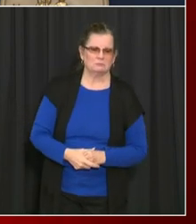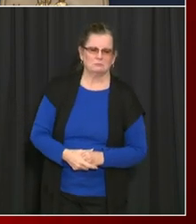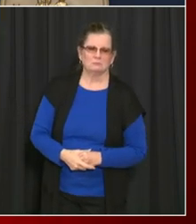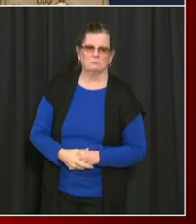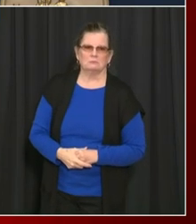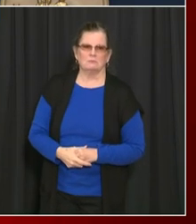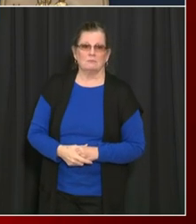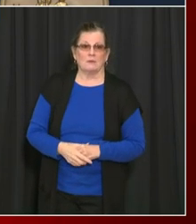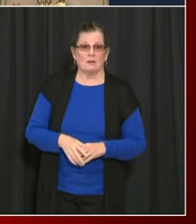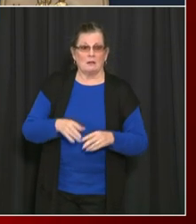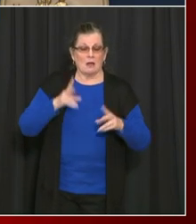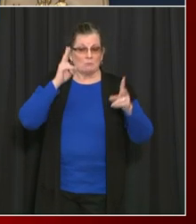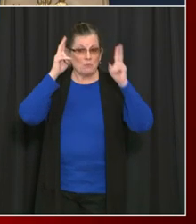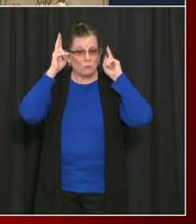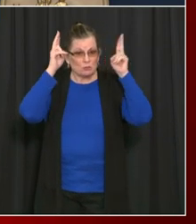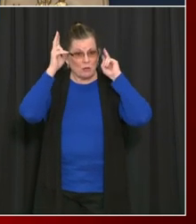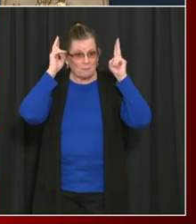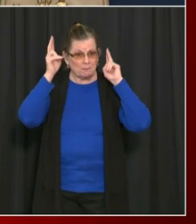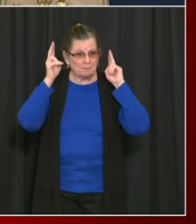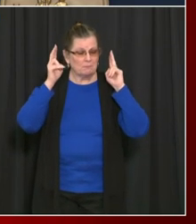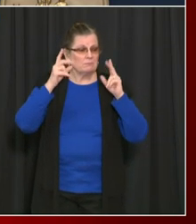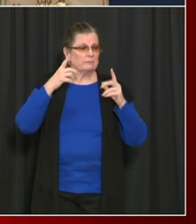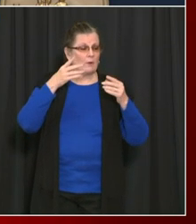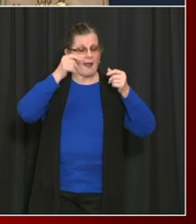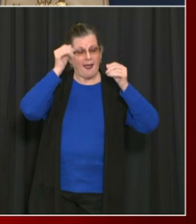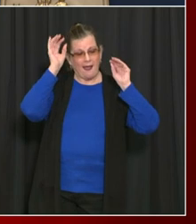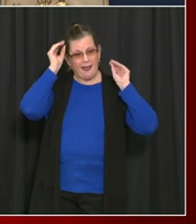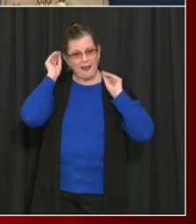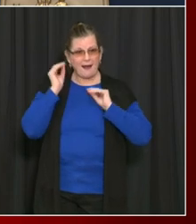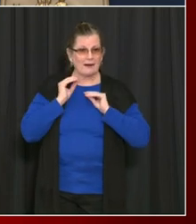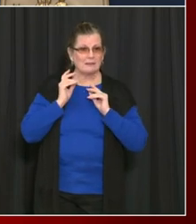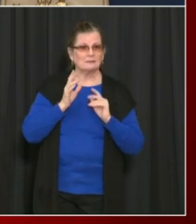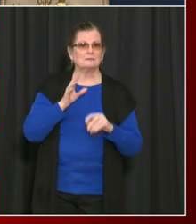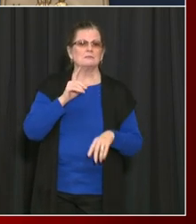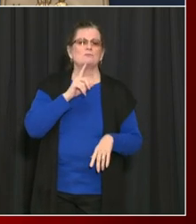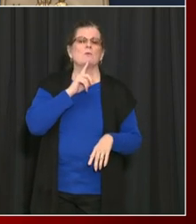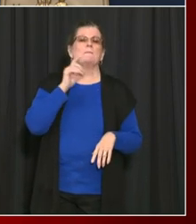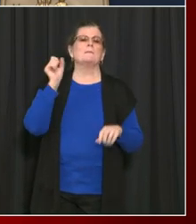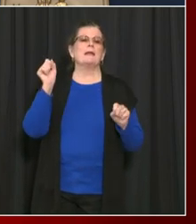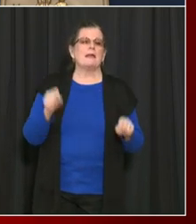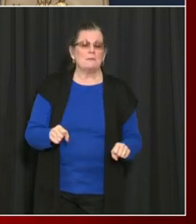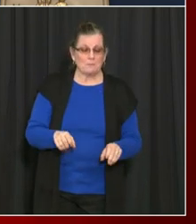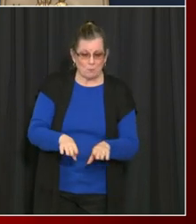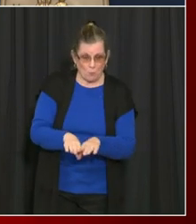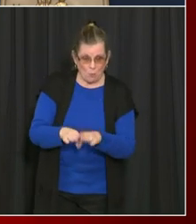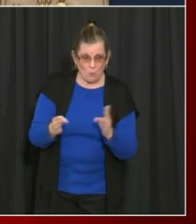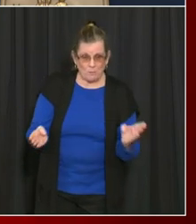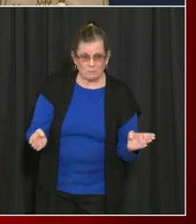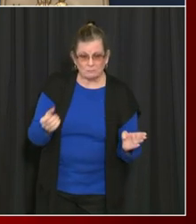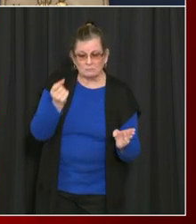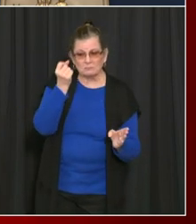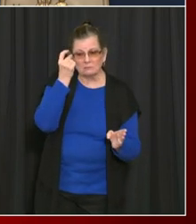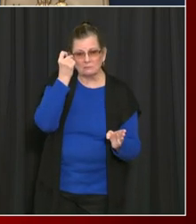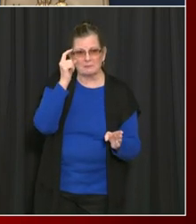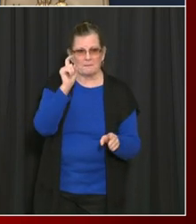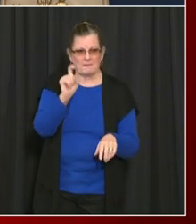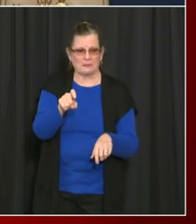Barber shops and salons are going to be able to open by appointment